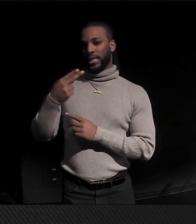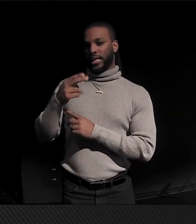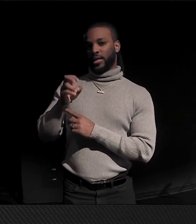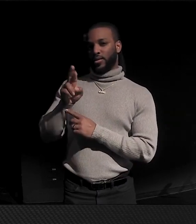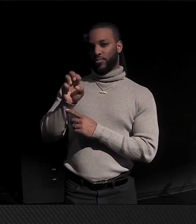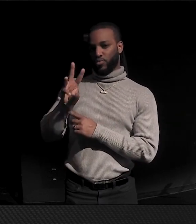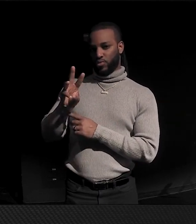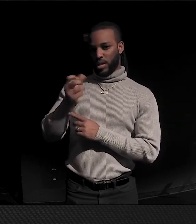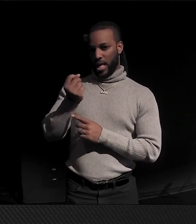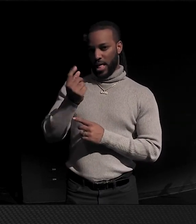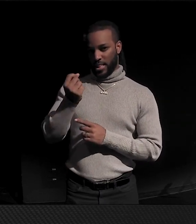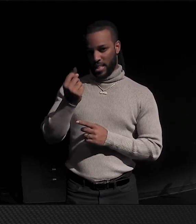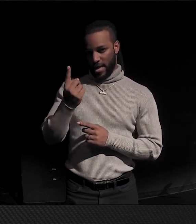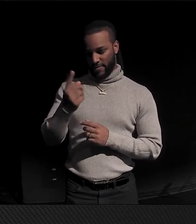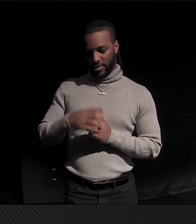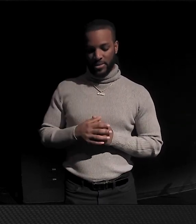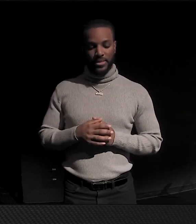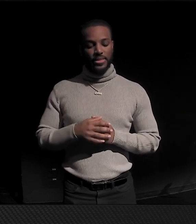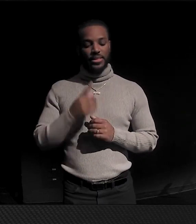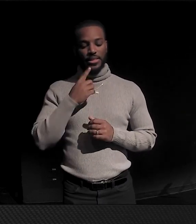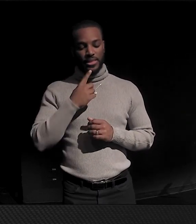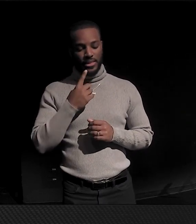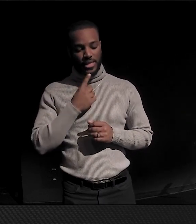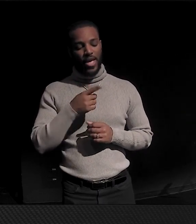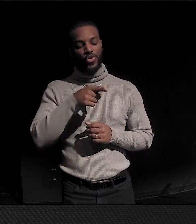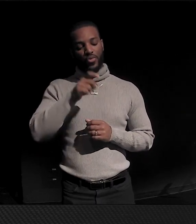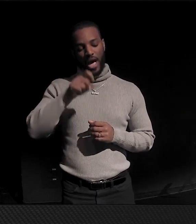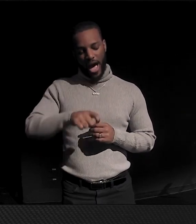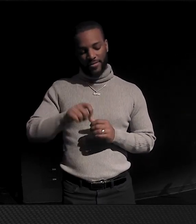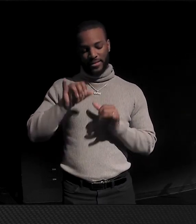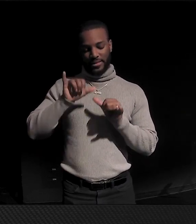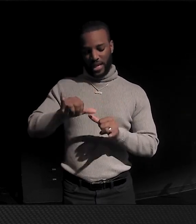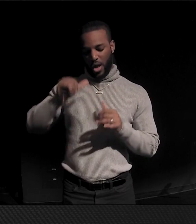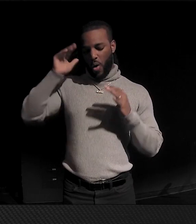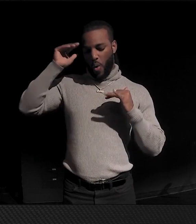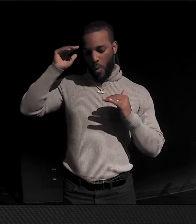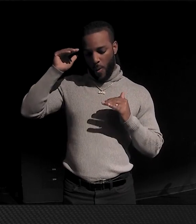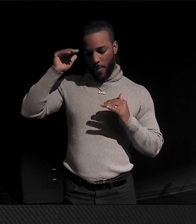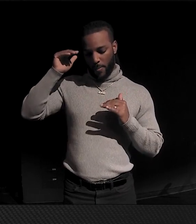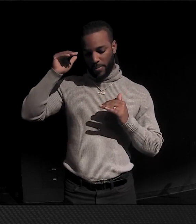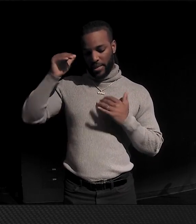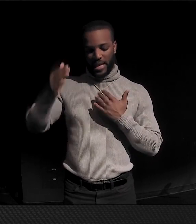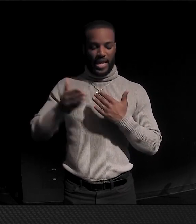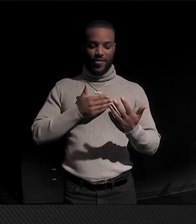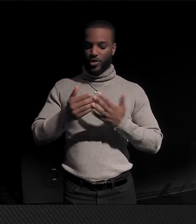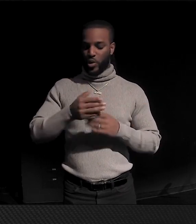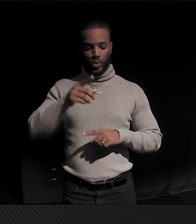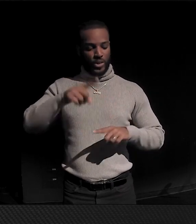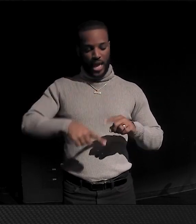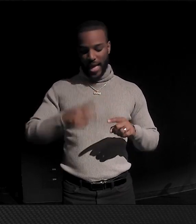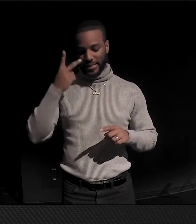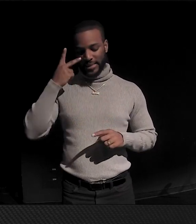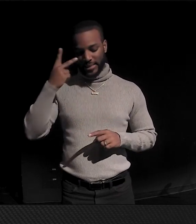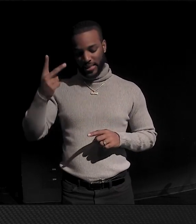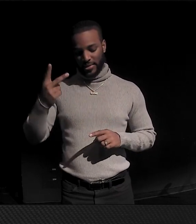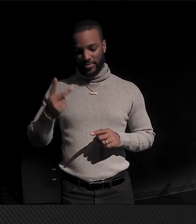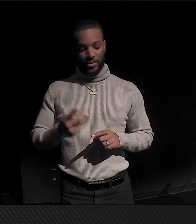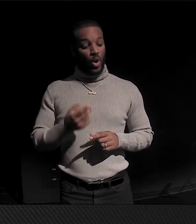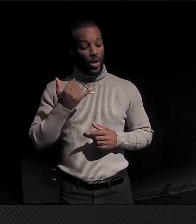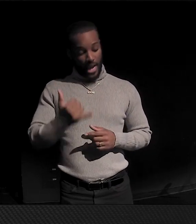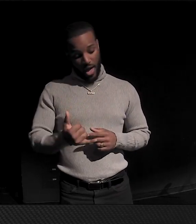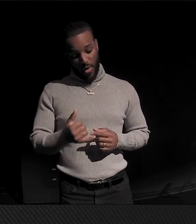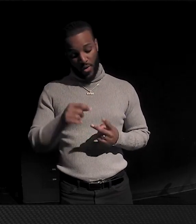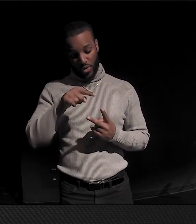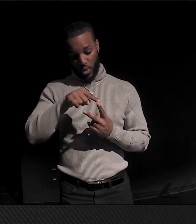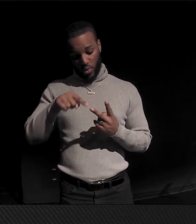out that verse, faith is the substance of things hoped for, the evidence of things not seen. And he told me, he said, now take those